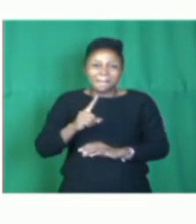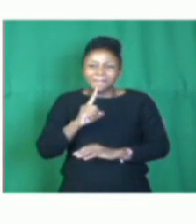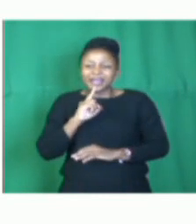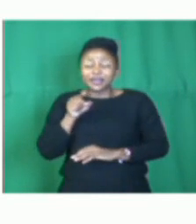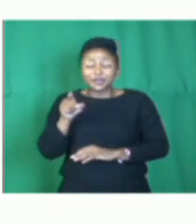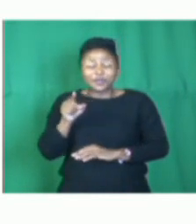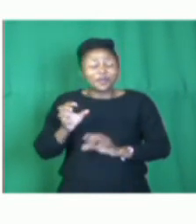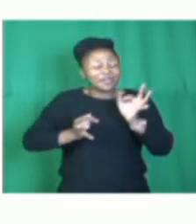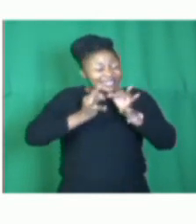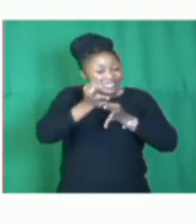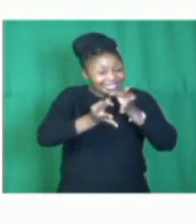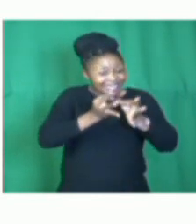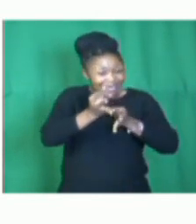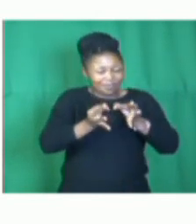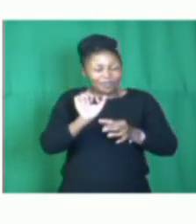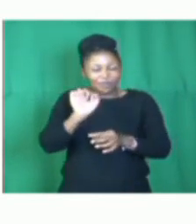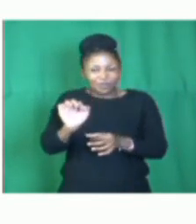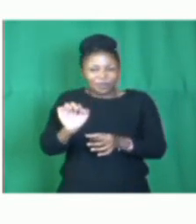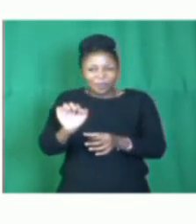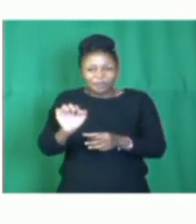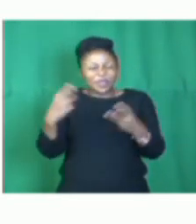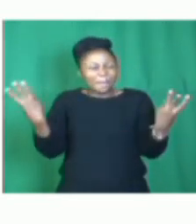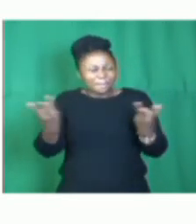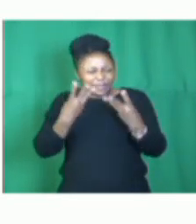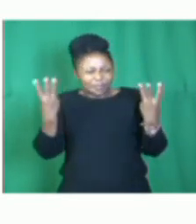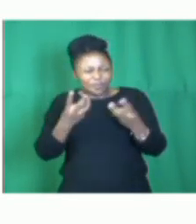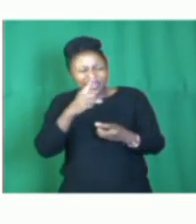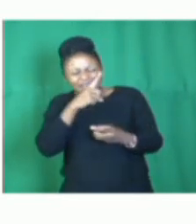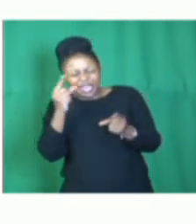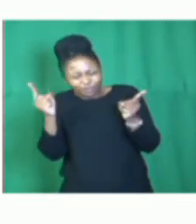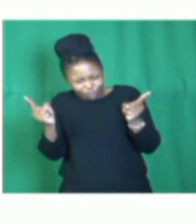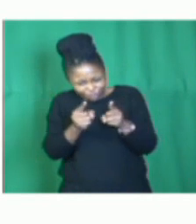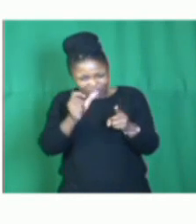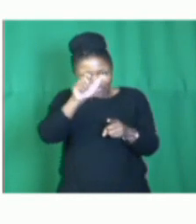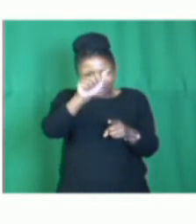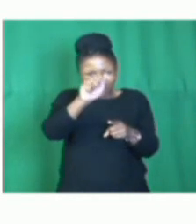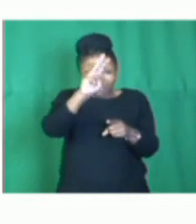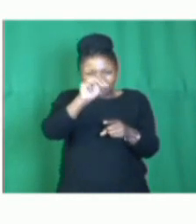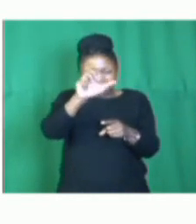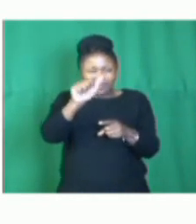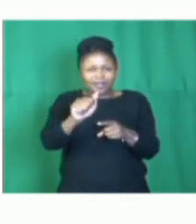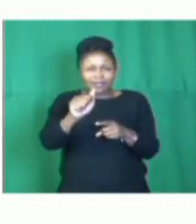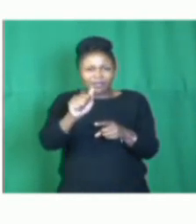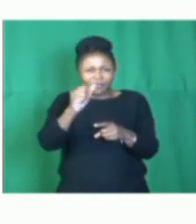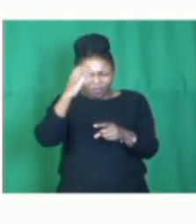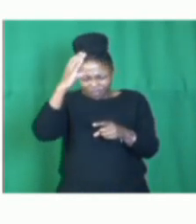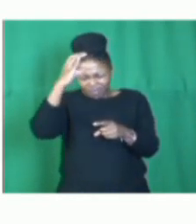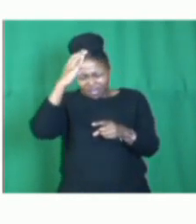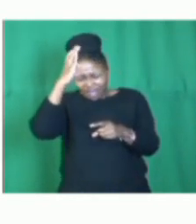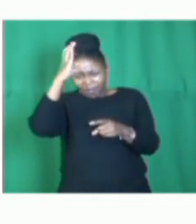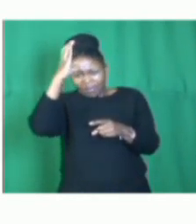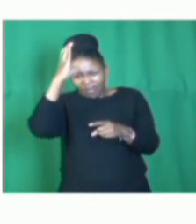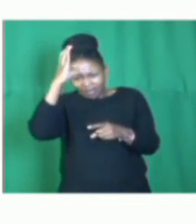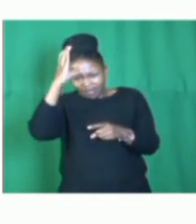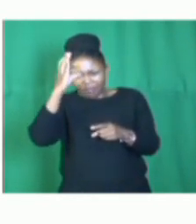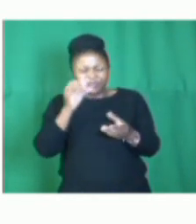Ama, as she is affectionately called by close family and friends. She is intelligent, witty,